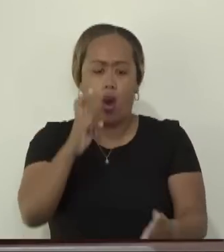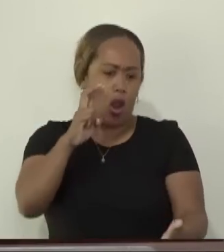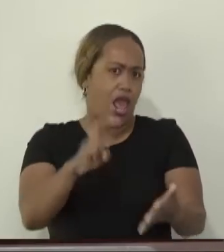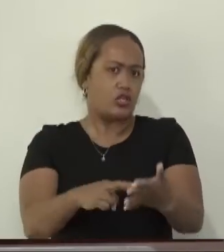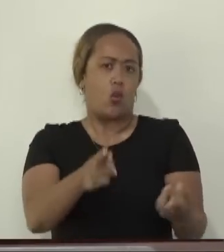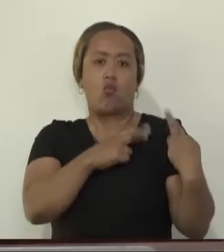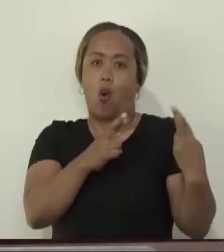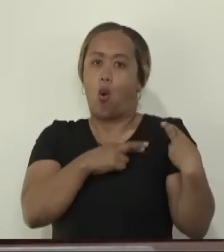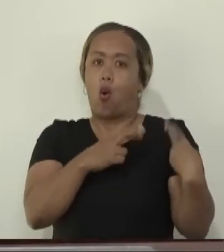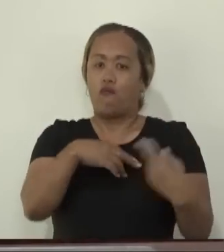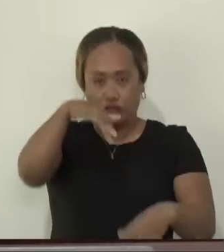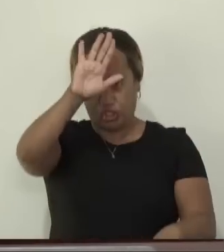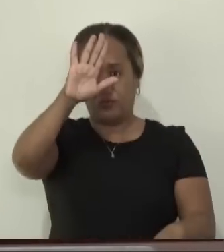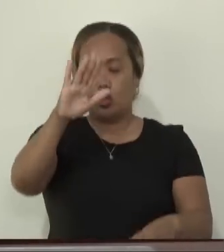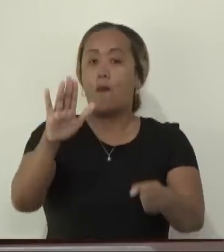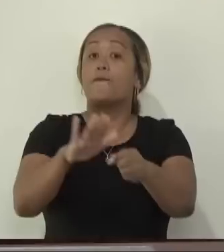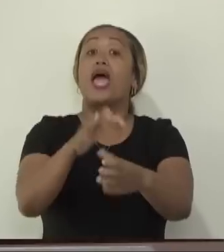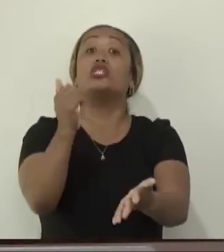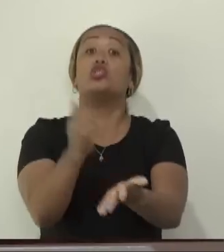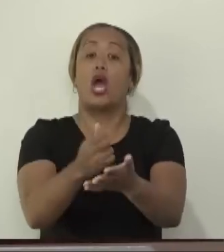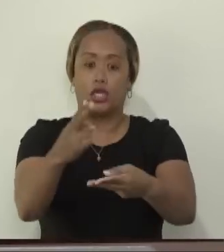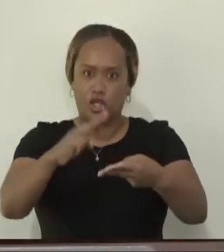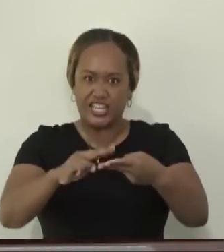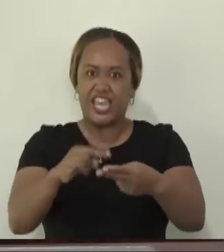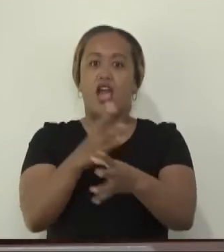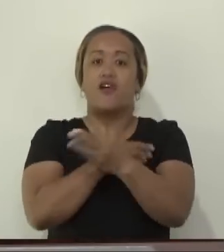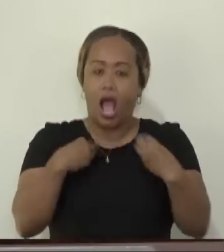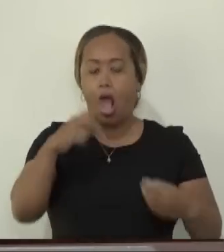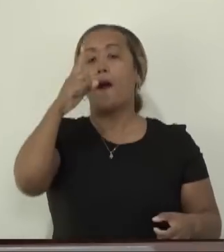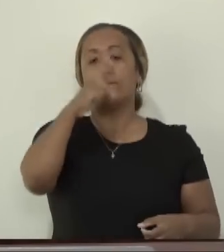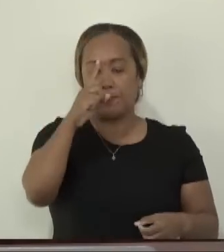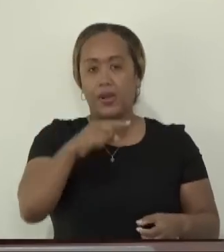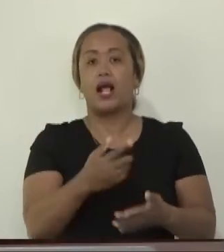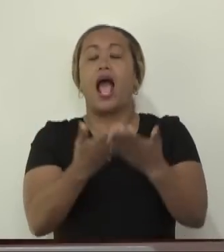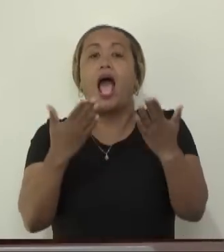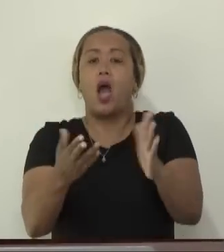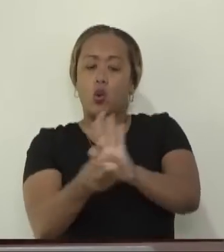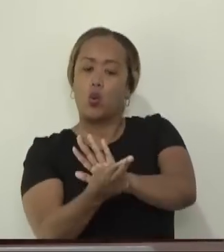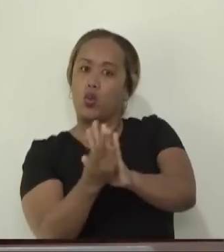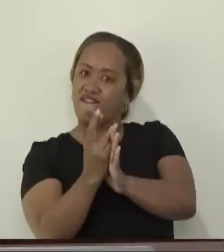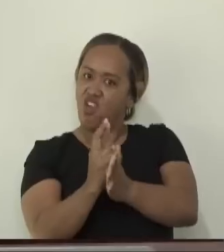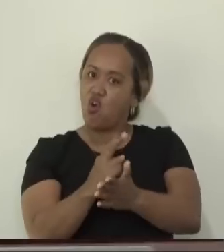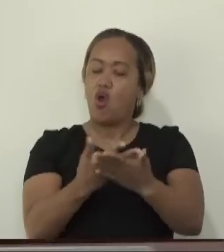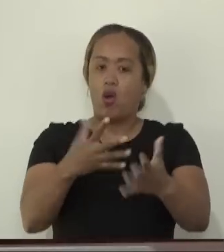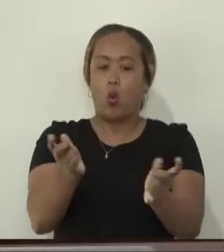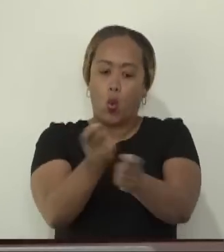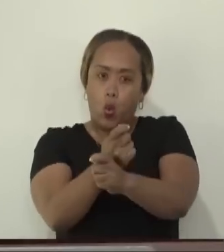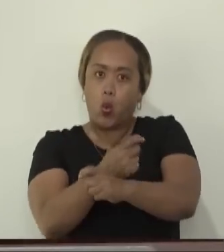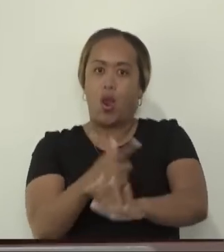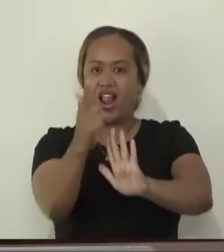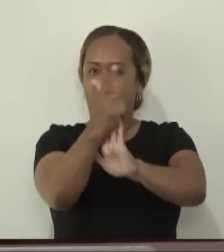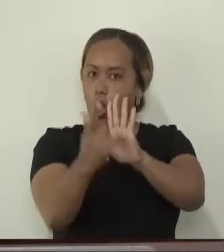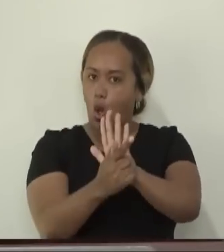building and to ensure unity of our people. The review and reform of laws